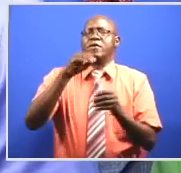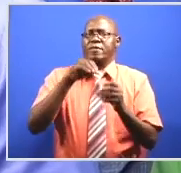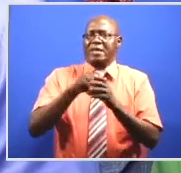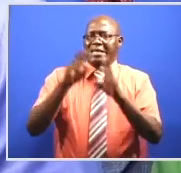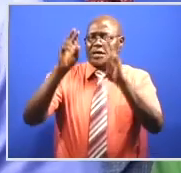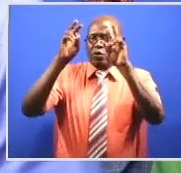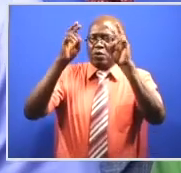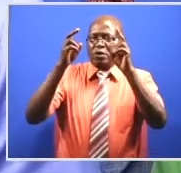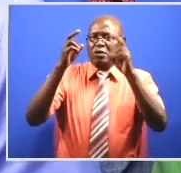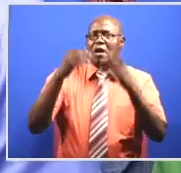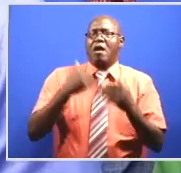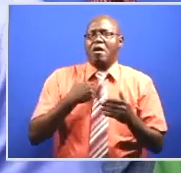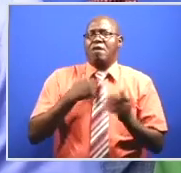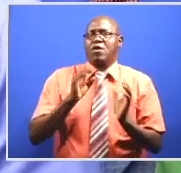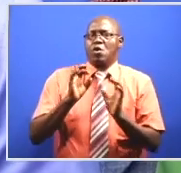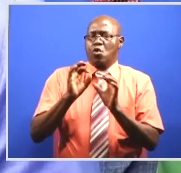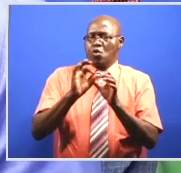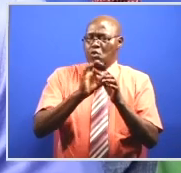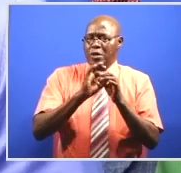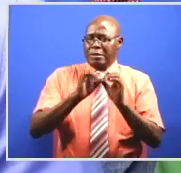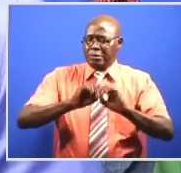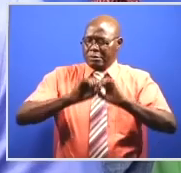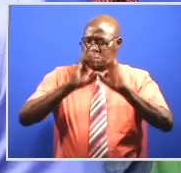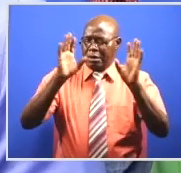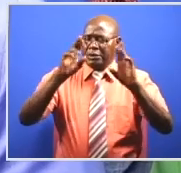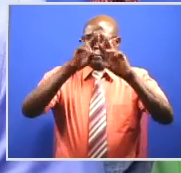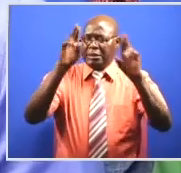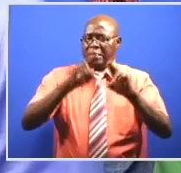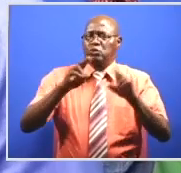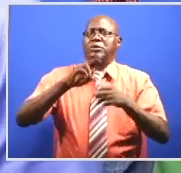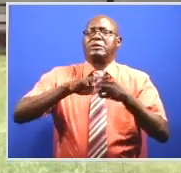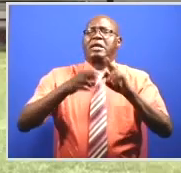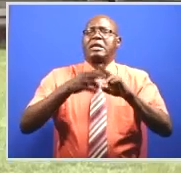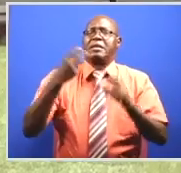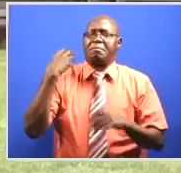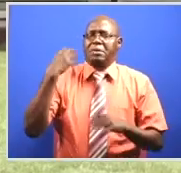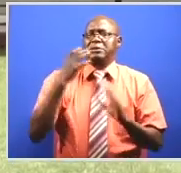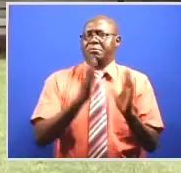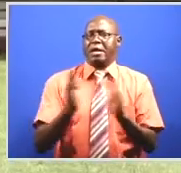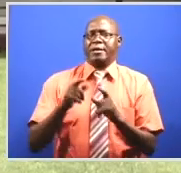a coherent, a very clear international standard master plan.